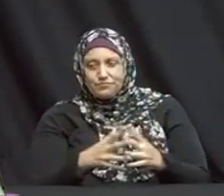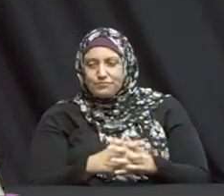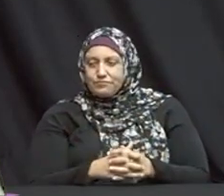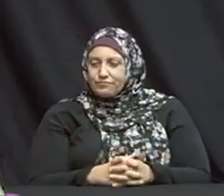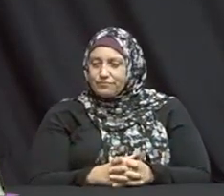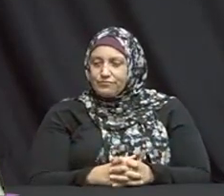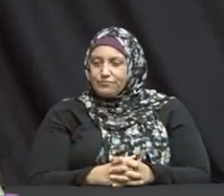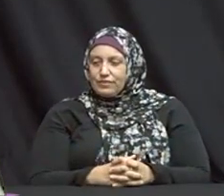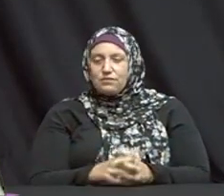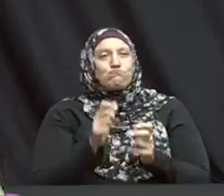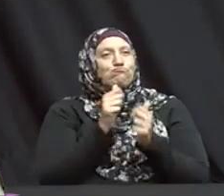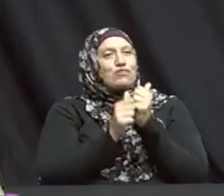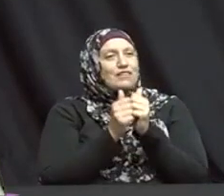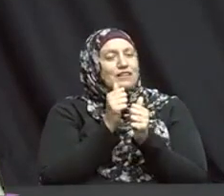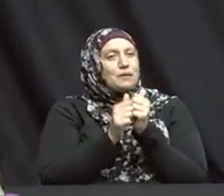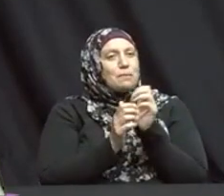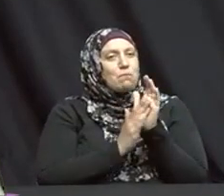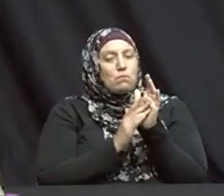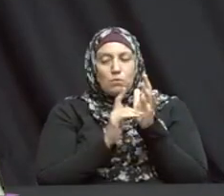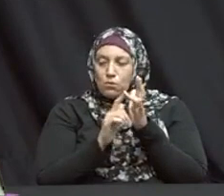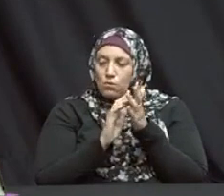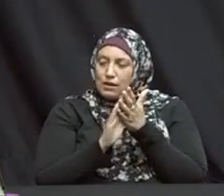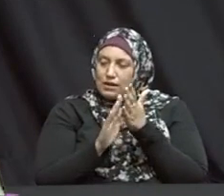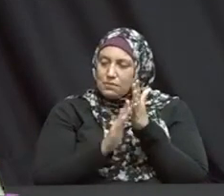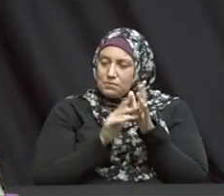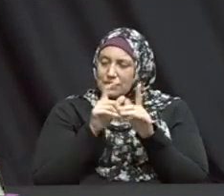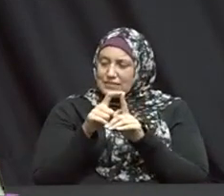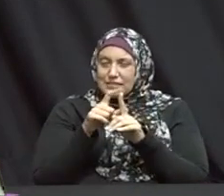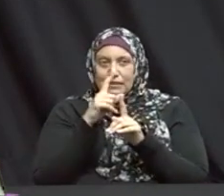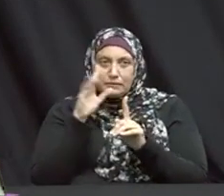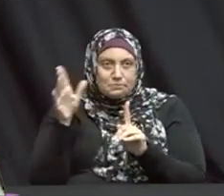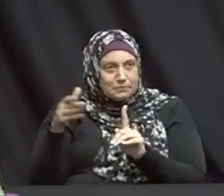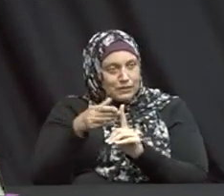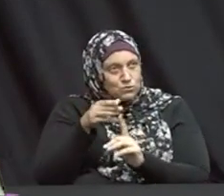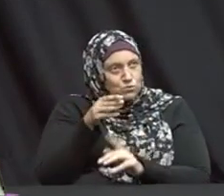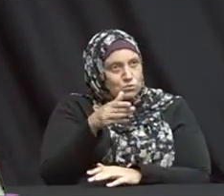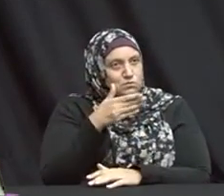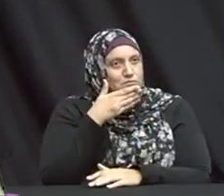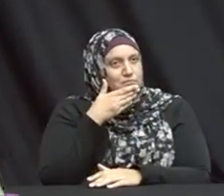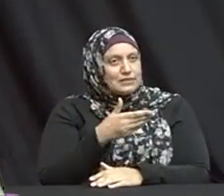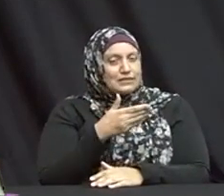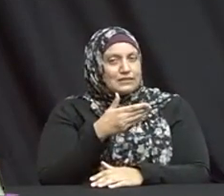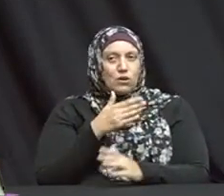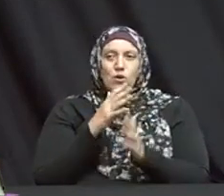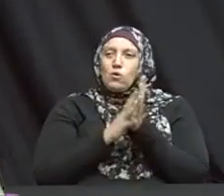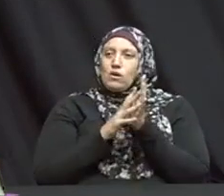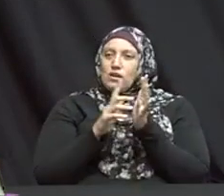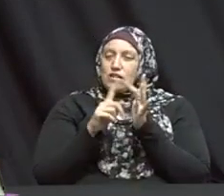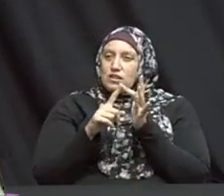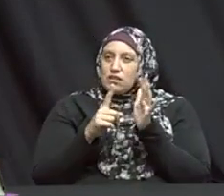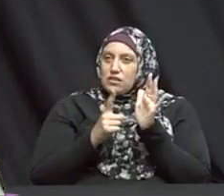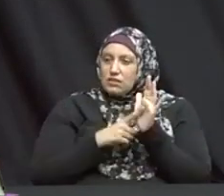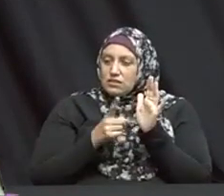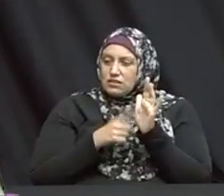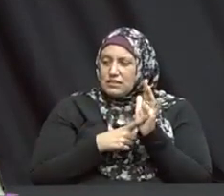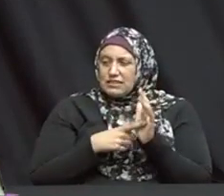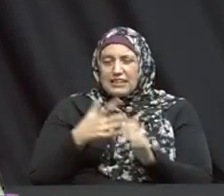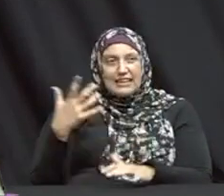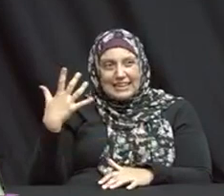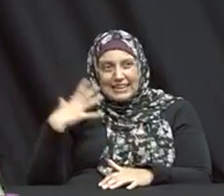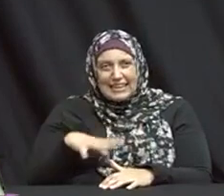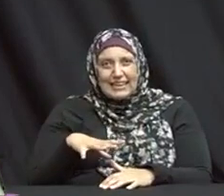Mohammed, if I can come back to you, does the will need to be executed by a